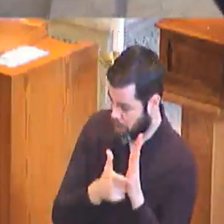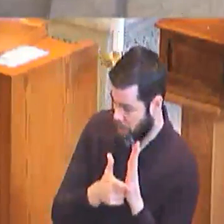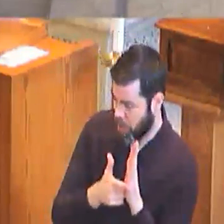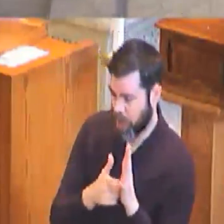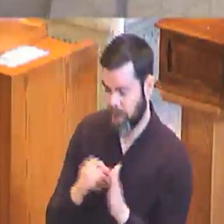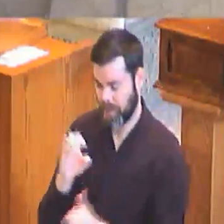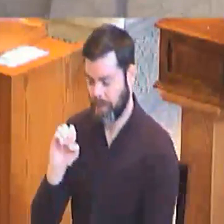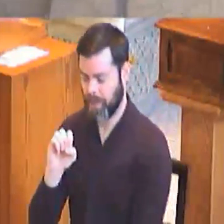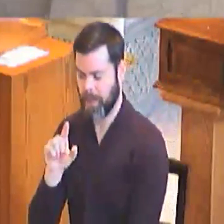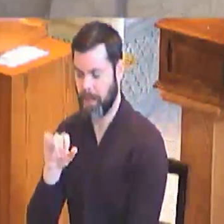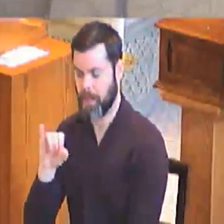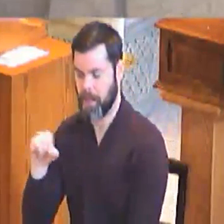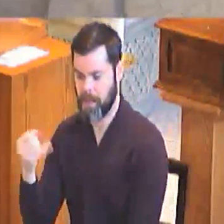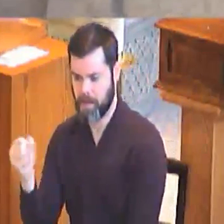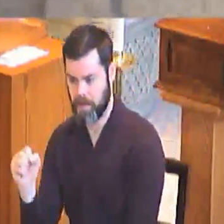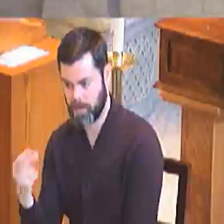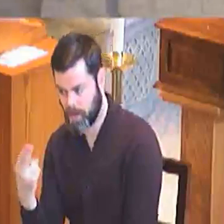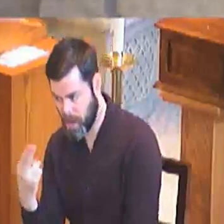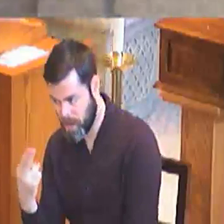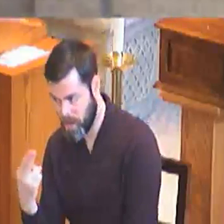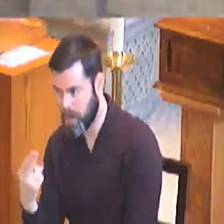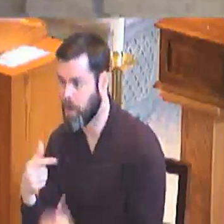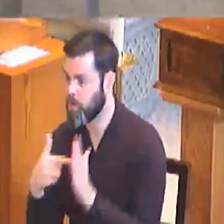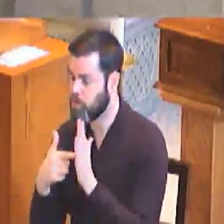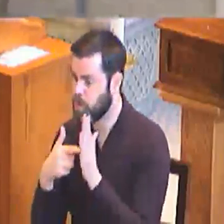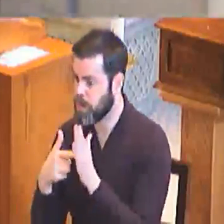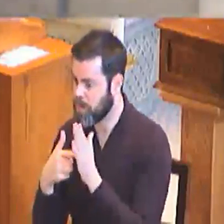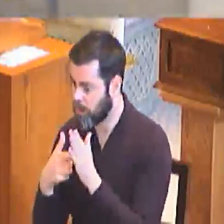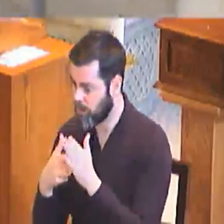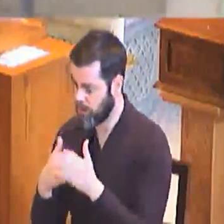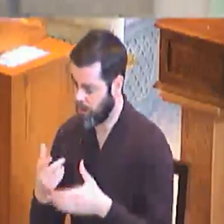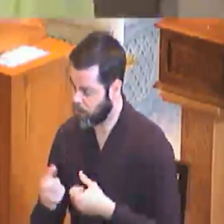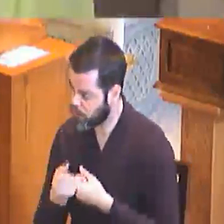suddenly, each one had built a tabernacle. And suddenly,